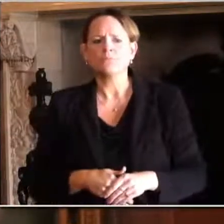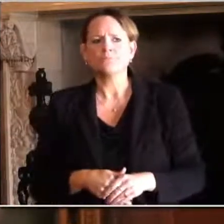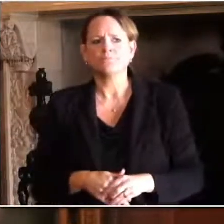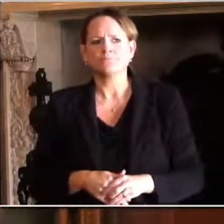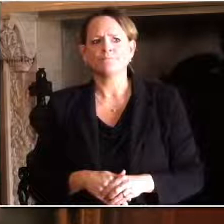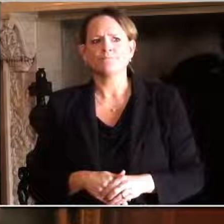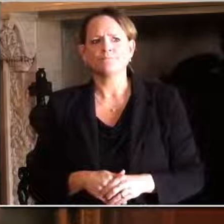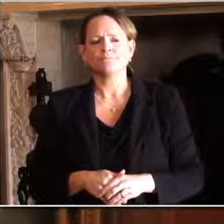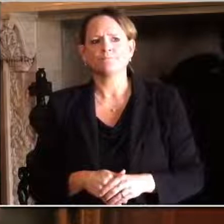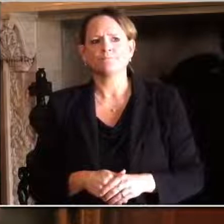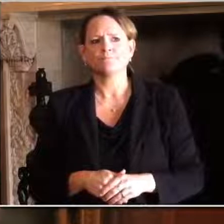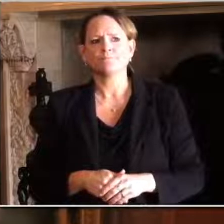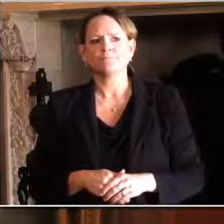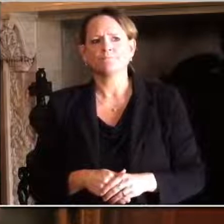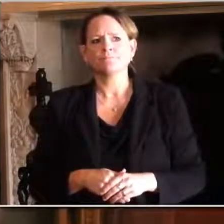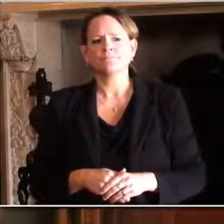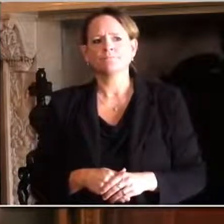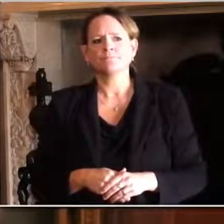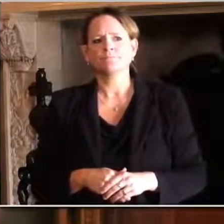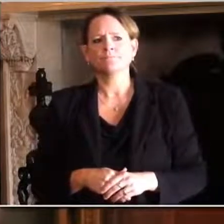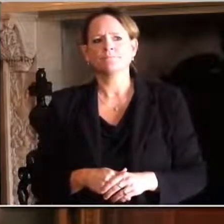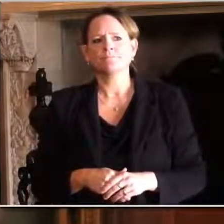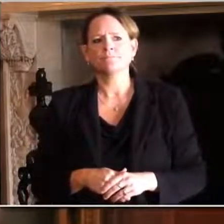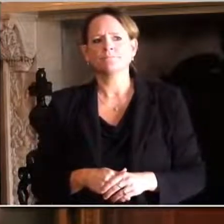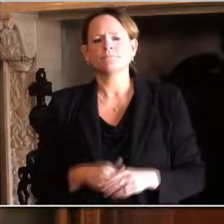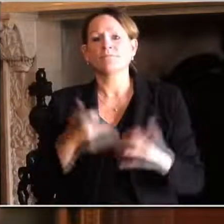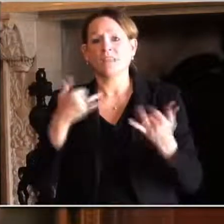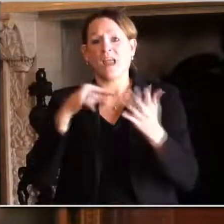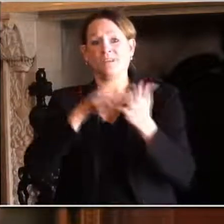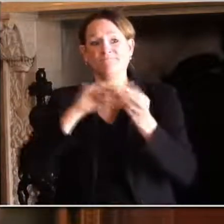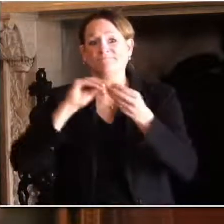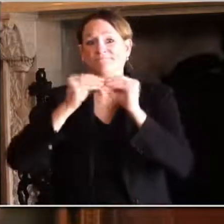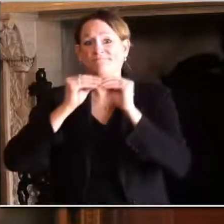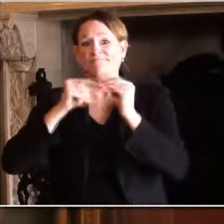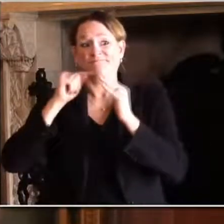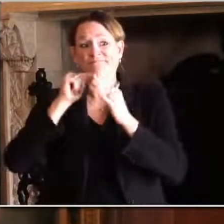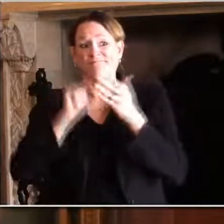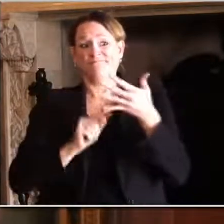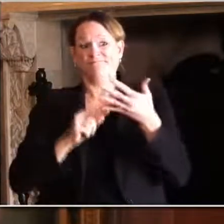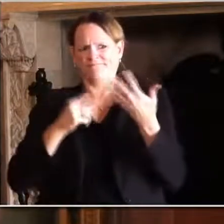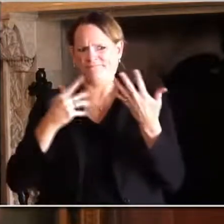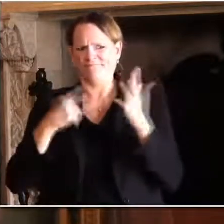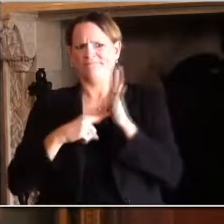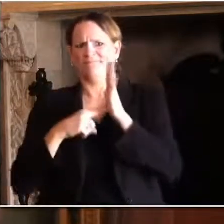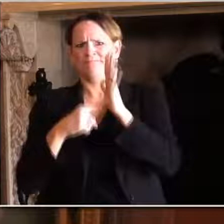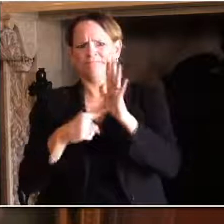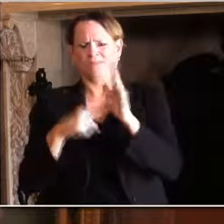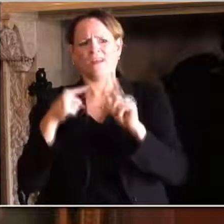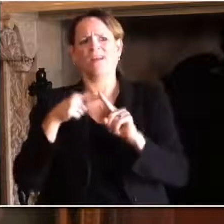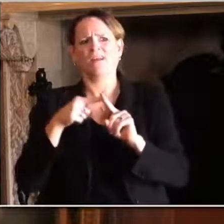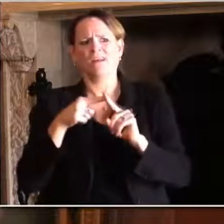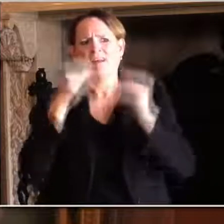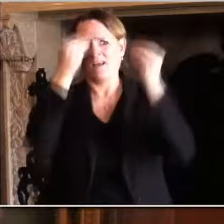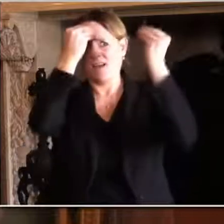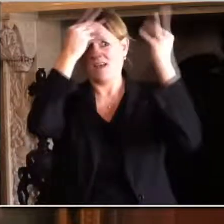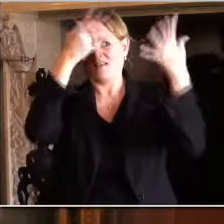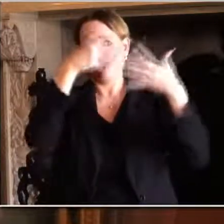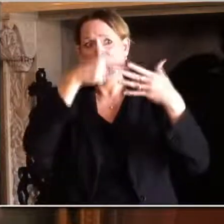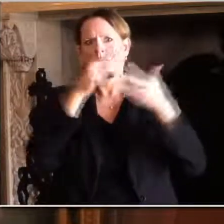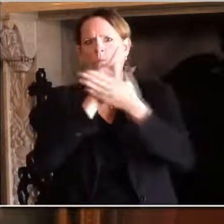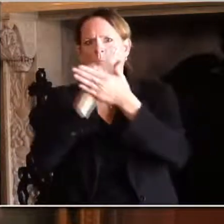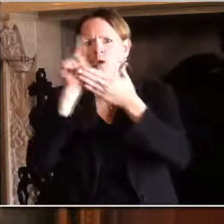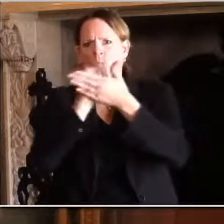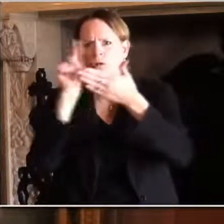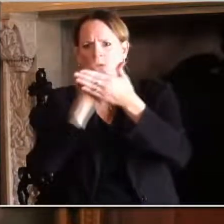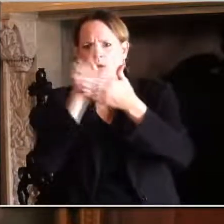is that it tells a much more consistent and valid story to look at the data data sort of week to week rather than day to day, because we